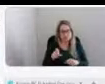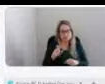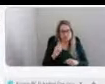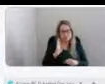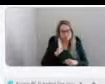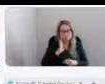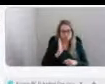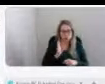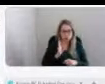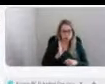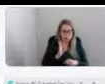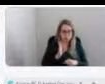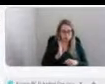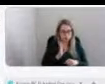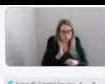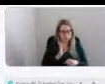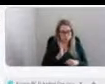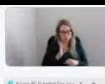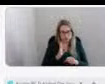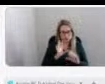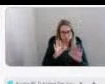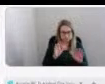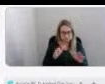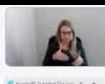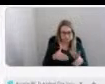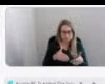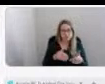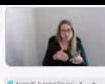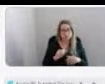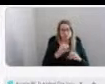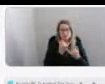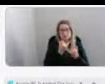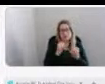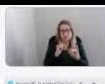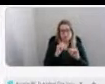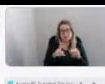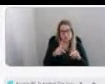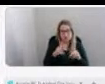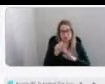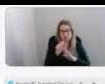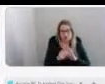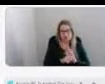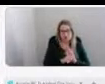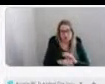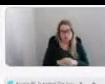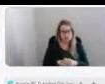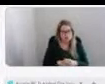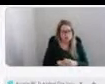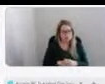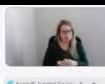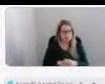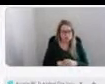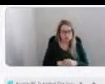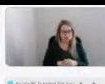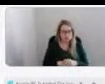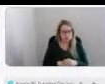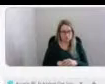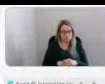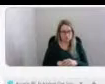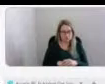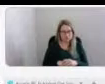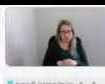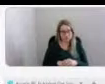independence in our in our state so again the version 9.0